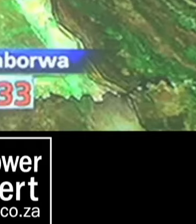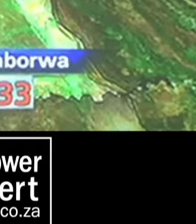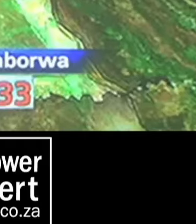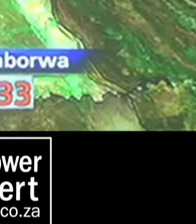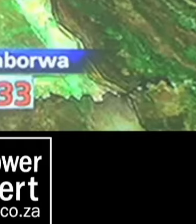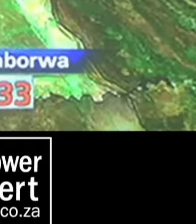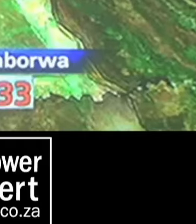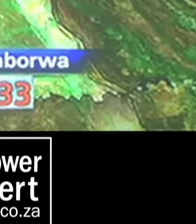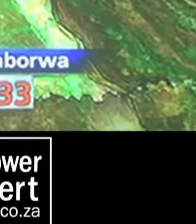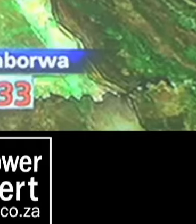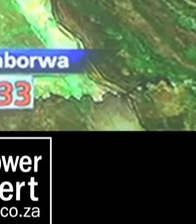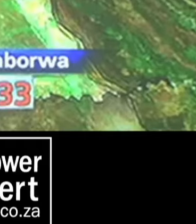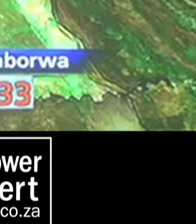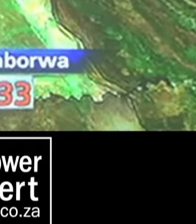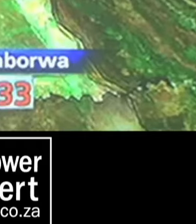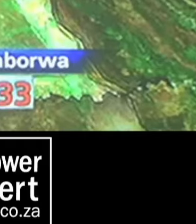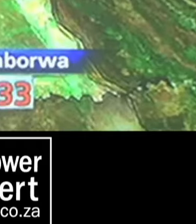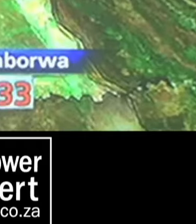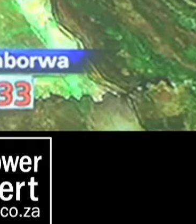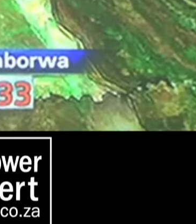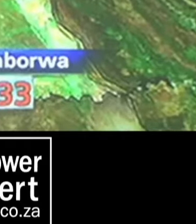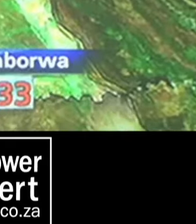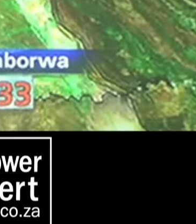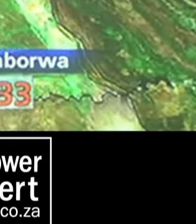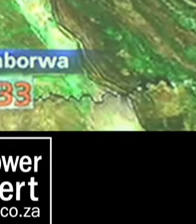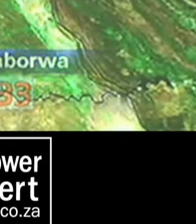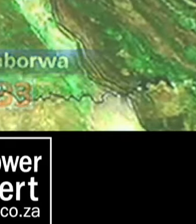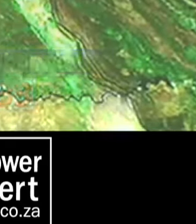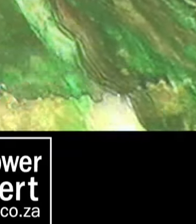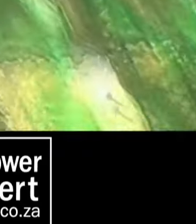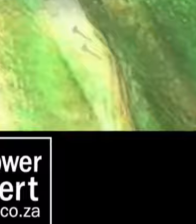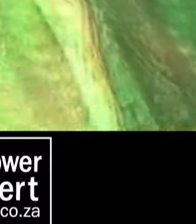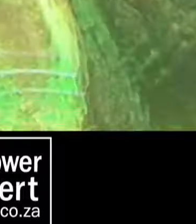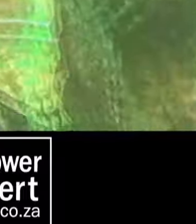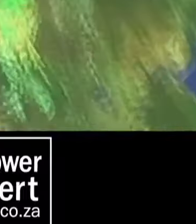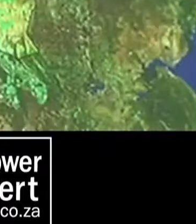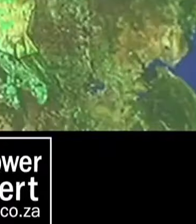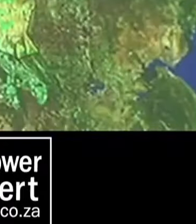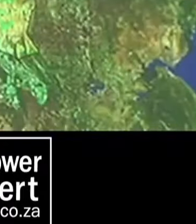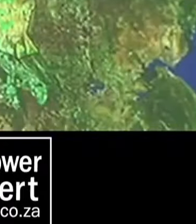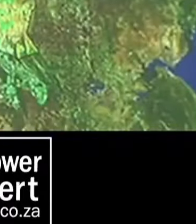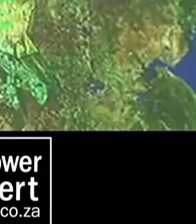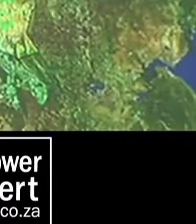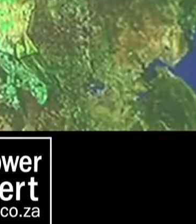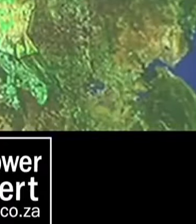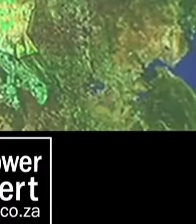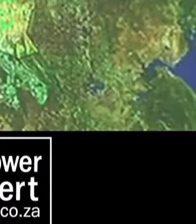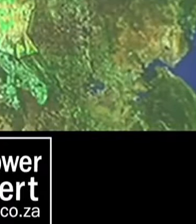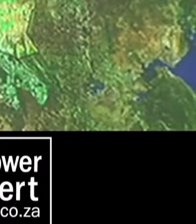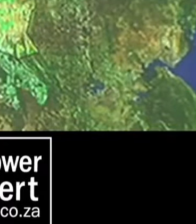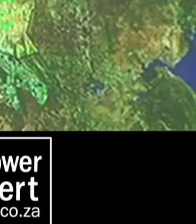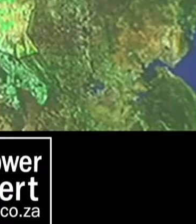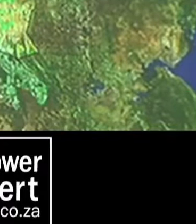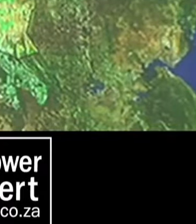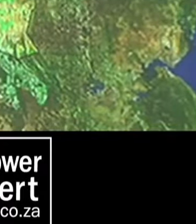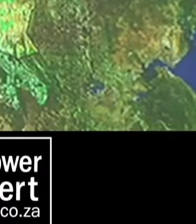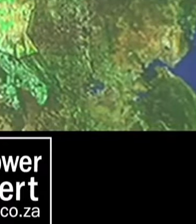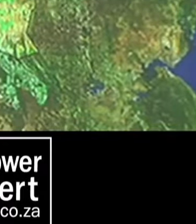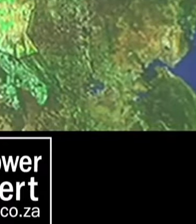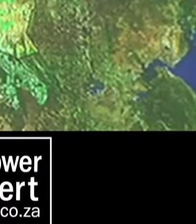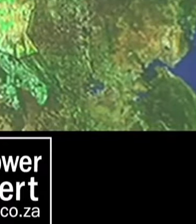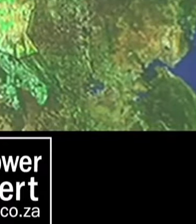province le tlase gabotse ka dikarolong tše le a fiša ka Mosina 33 le ntšhana wa moneteng go tsena bjalo ka Polokwane ke 20 ka dikarolong tšeo ge re ya